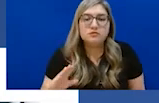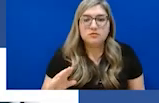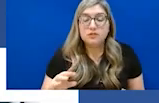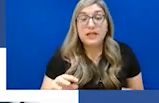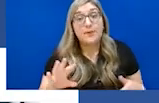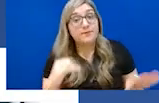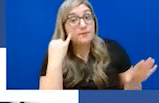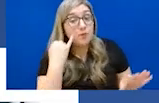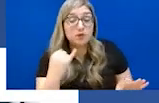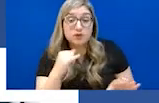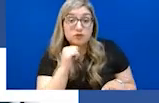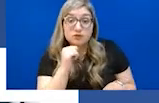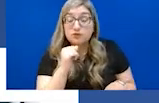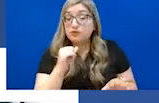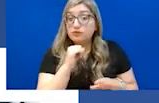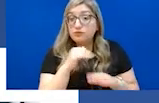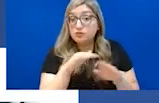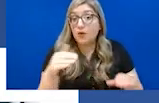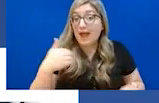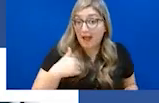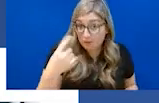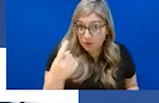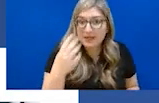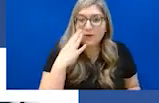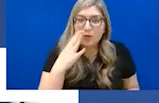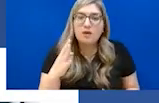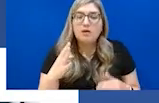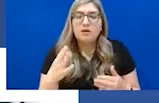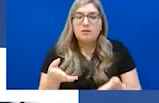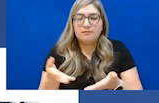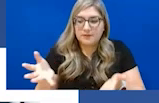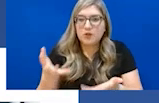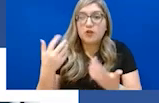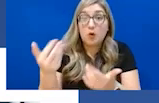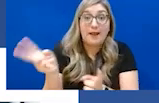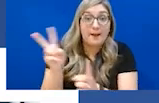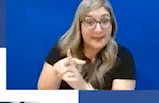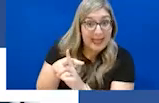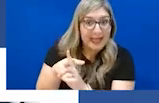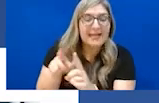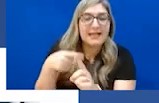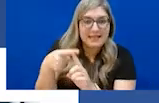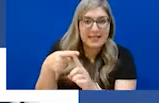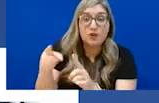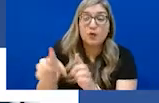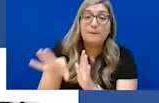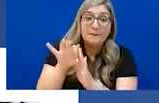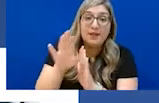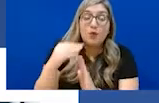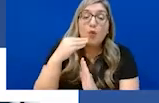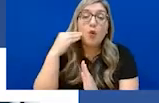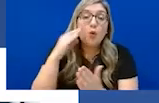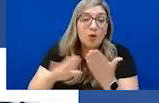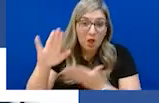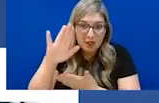through CCC Apply to become a community college student, and then you choose your home college and you go from there. These other